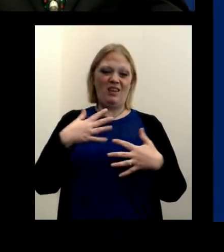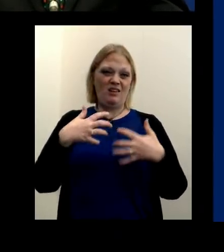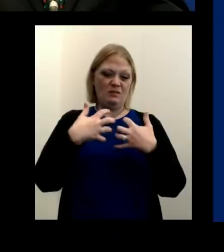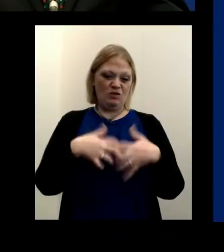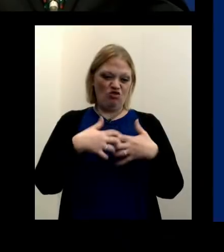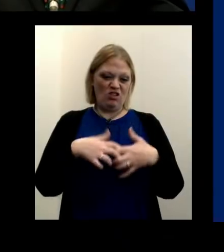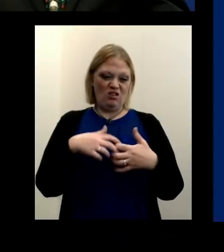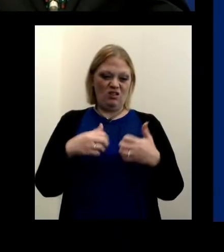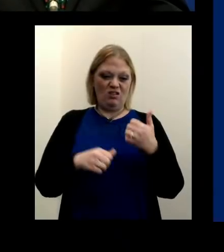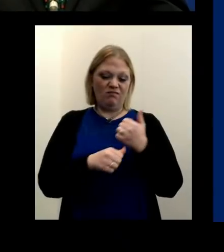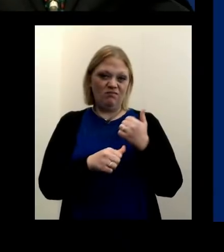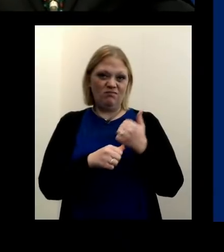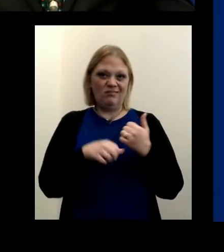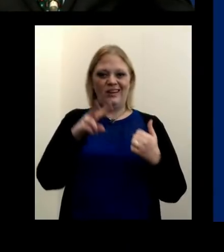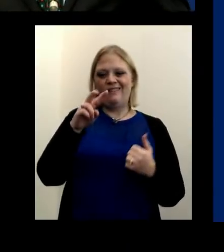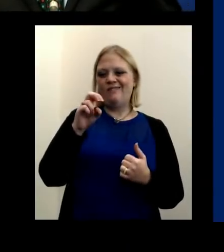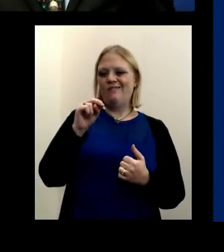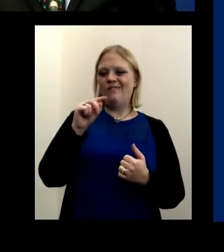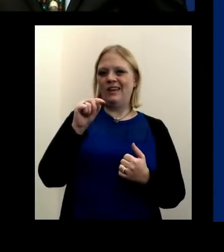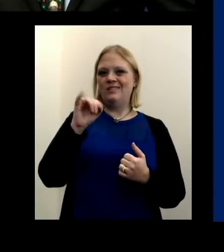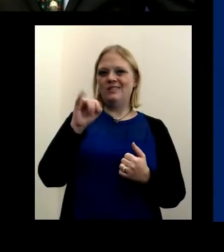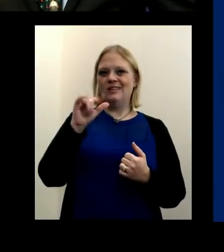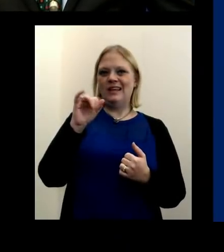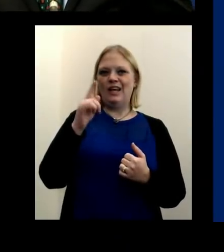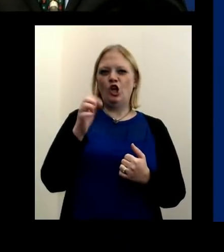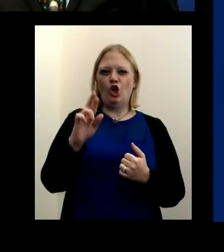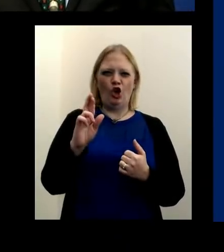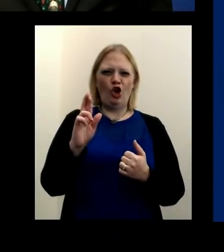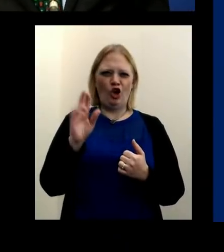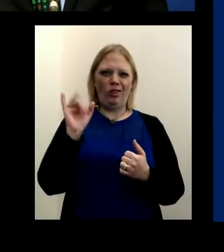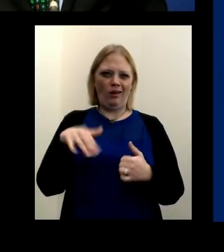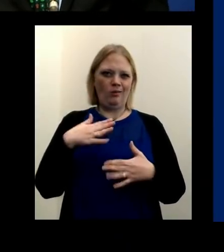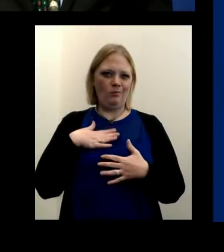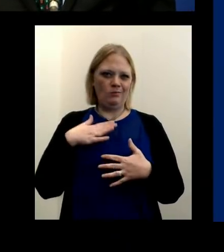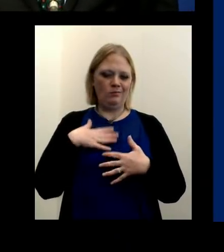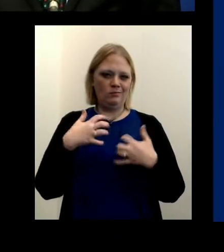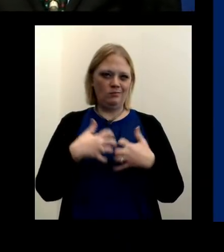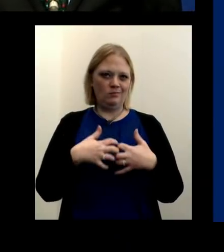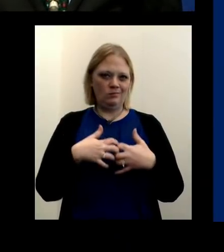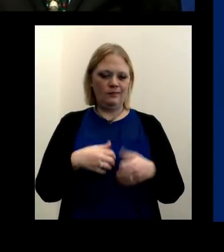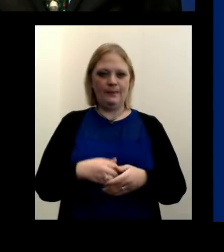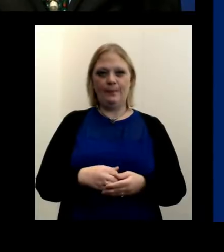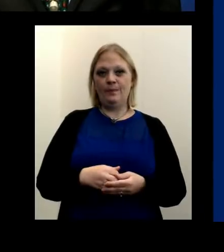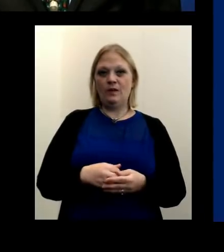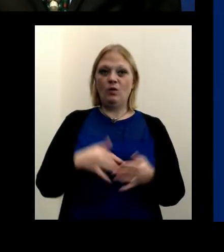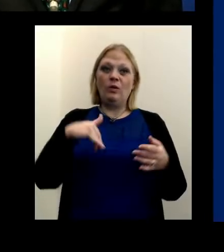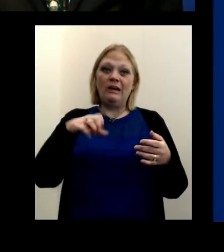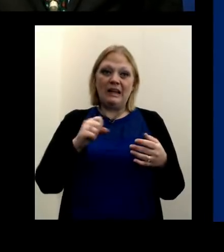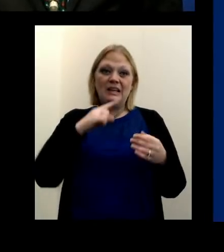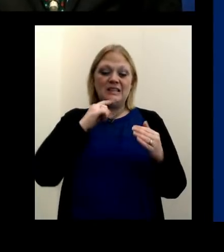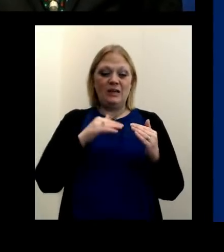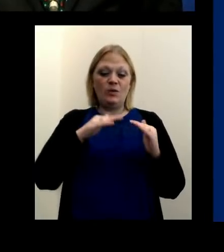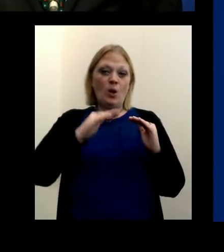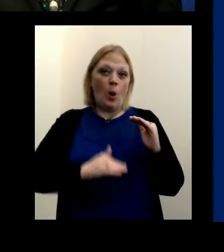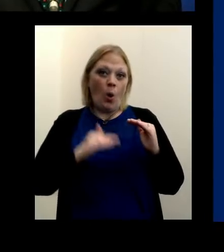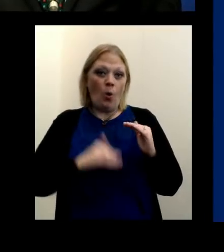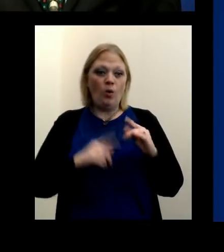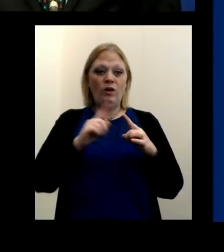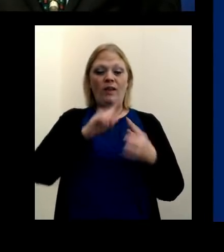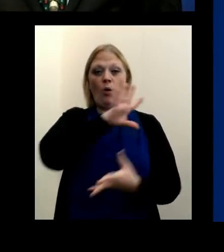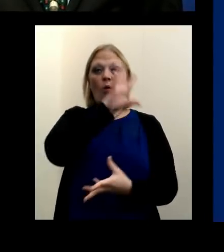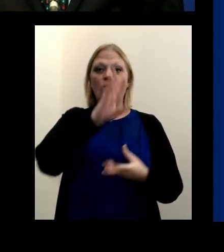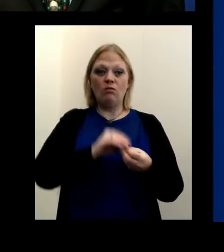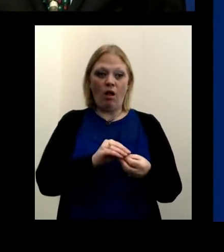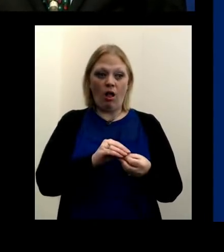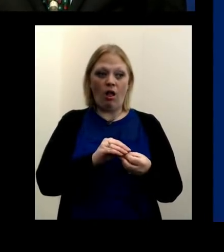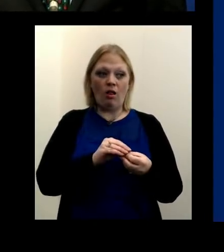ventilator or the like. So we're concerned about that because while it stayed much lower than the overall rate of new